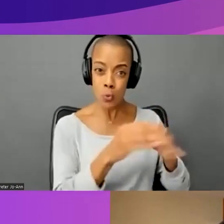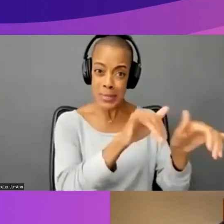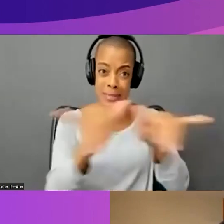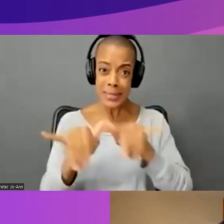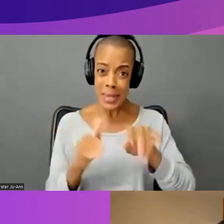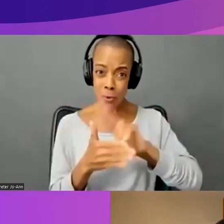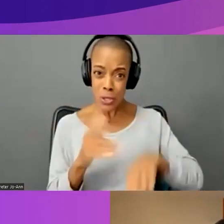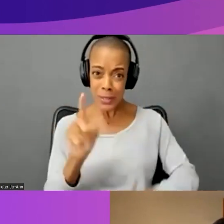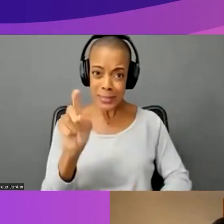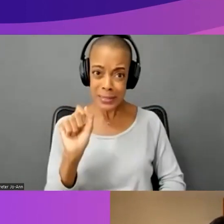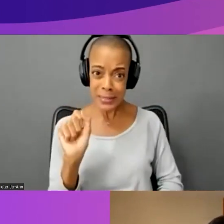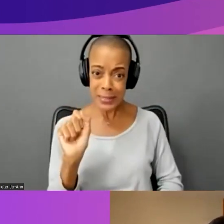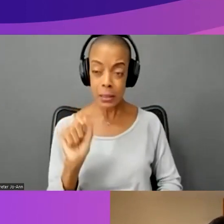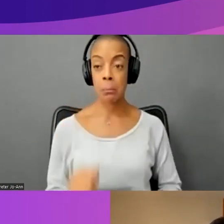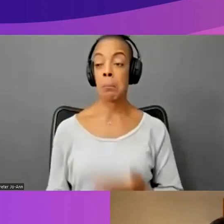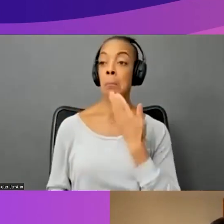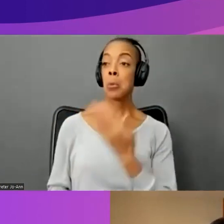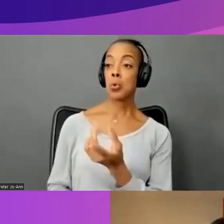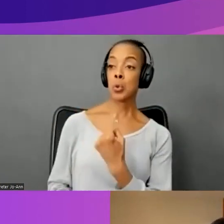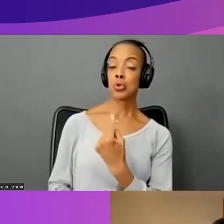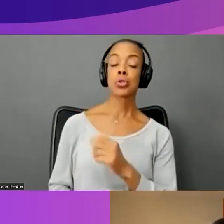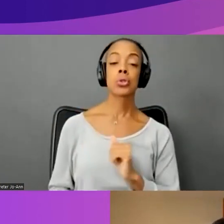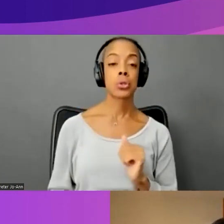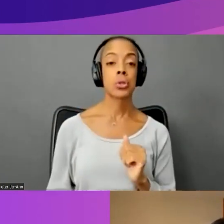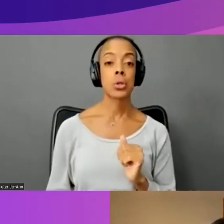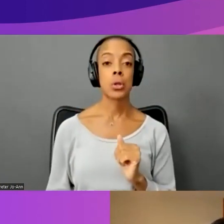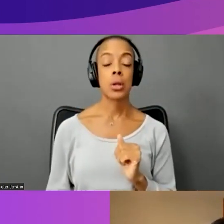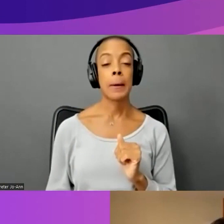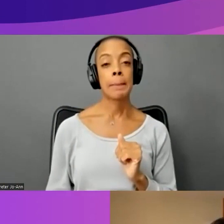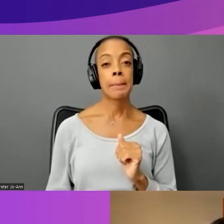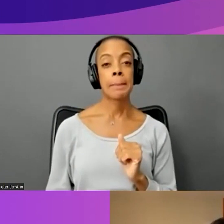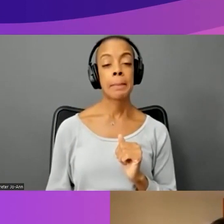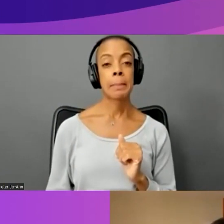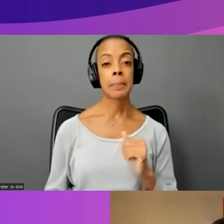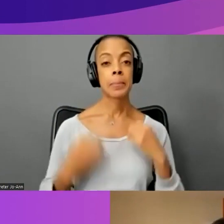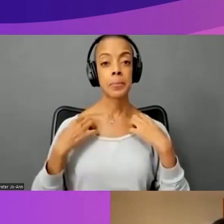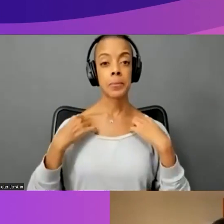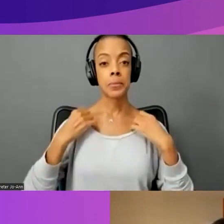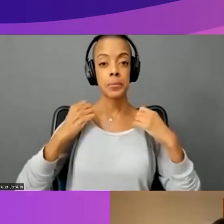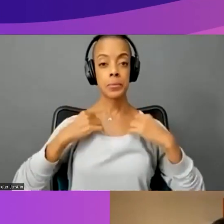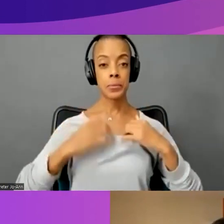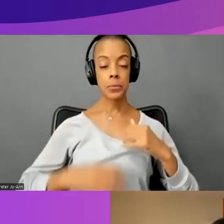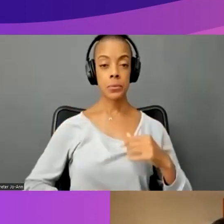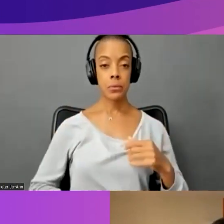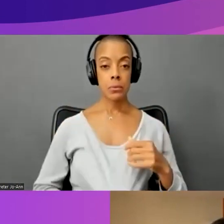That's a really good question. So I would say that some of the